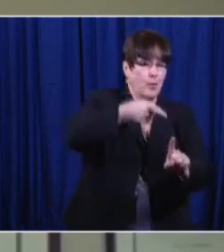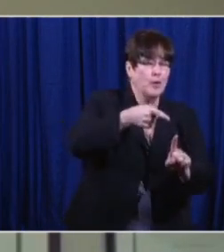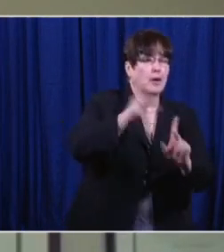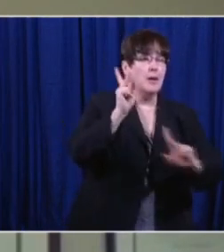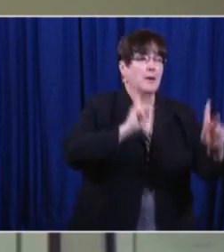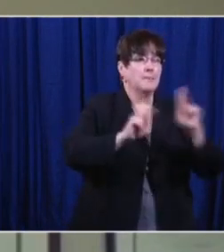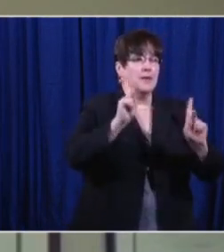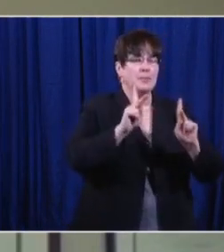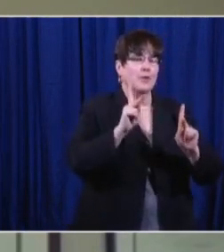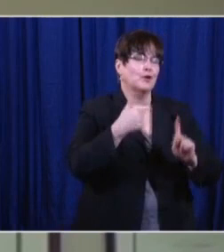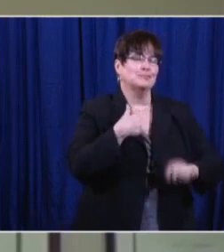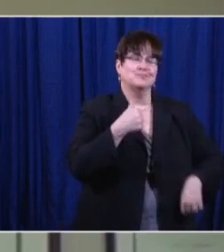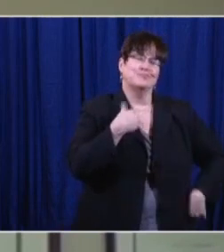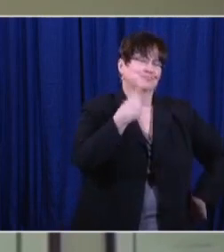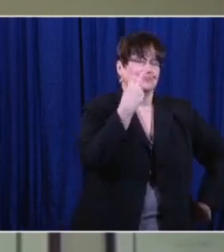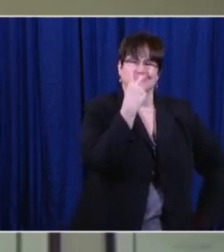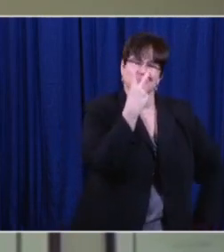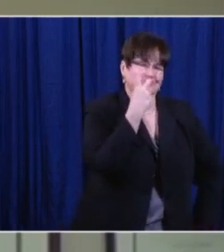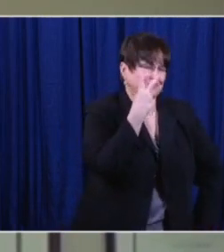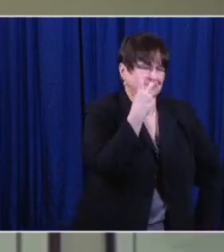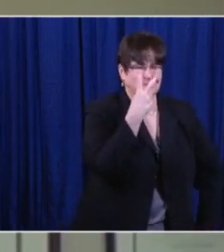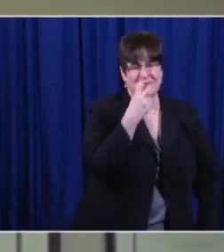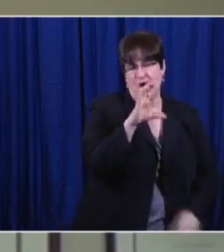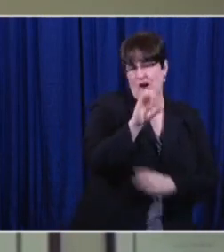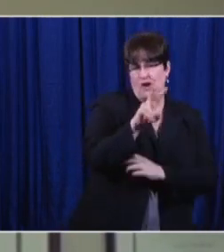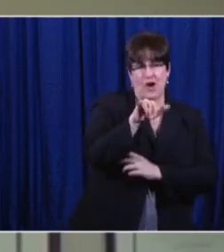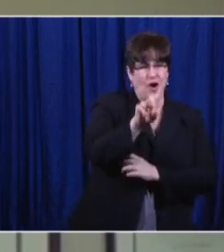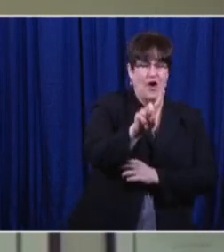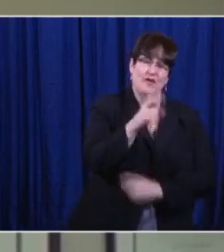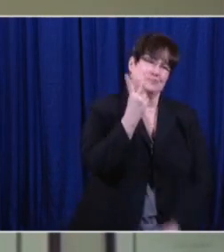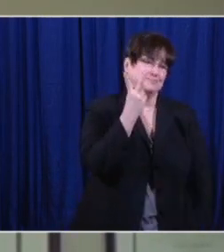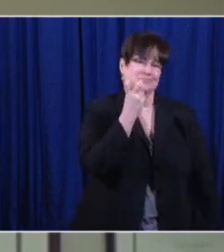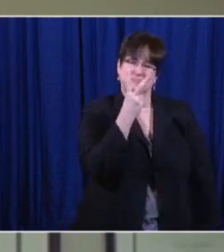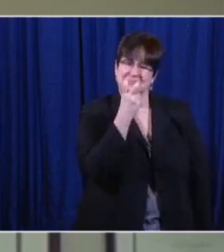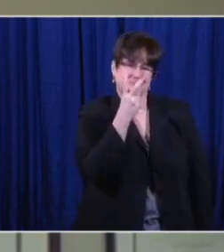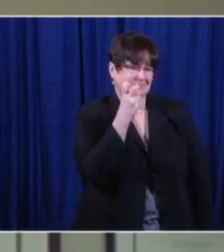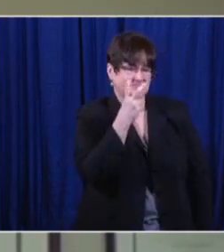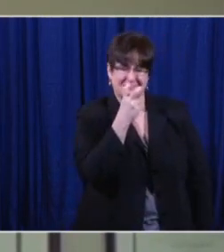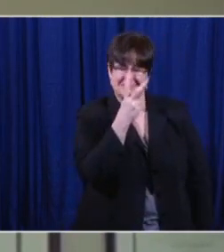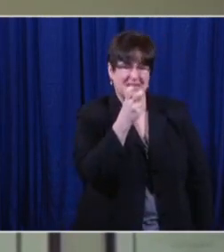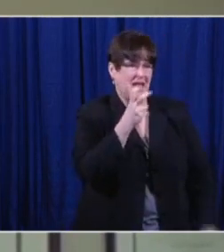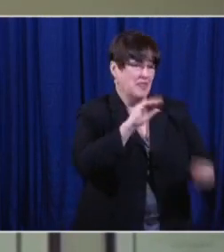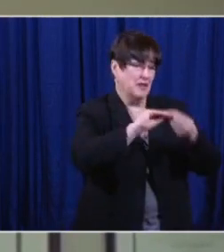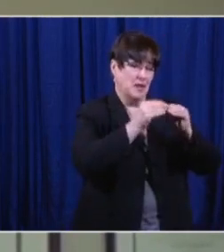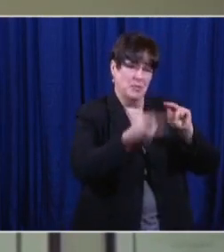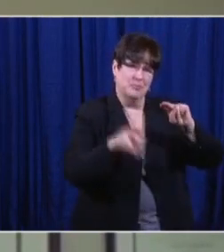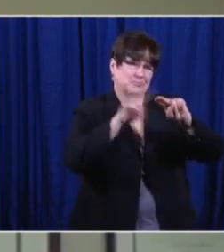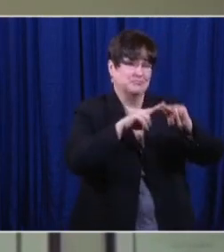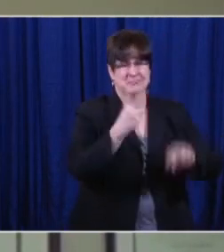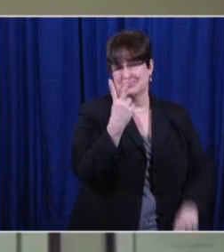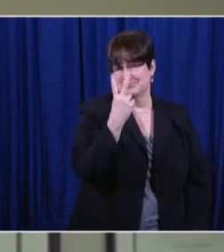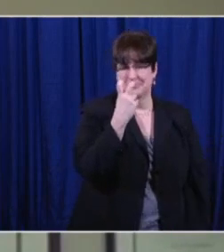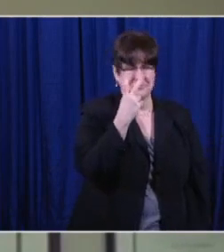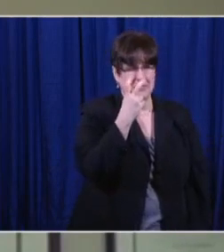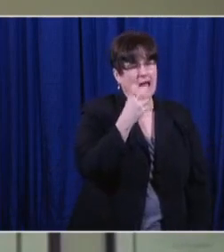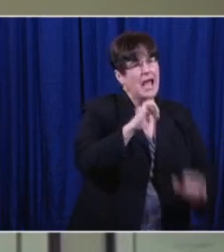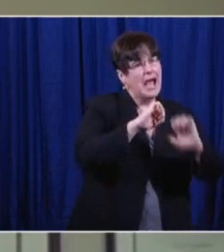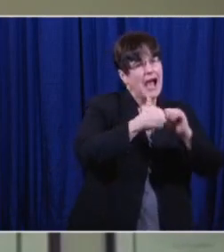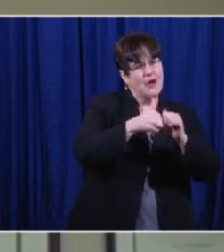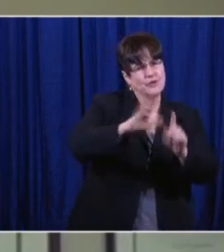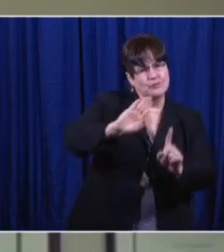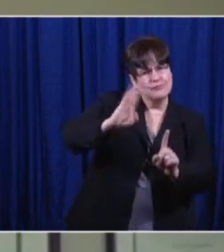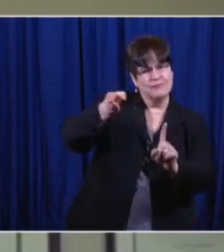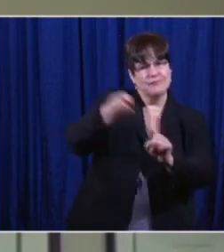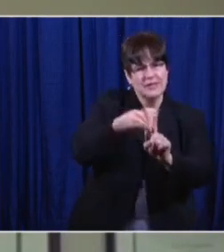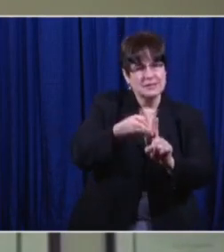who are skeptical of the numbers, skeptical of the process. Do you point them to a specific number? Is it number of